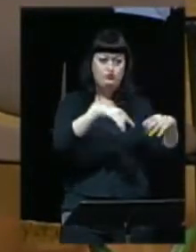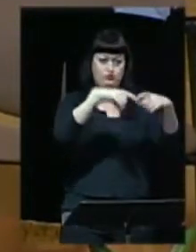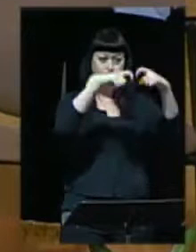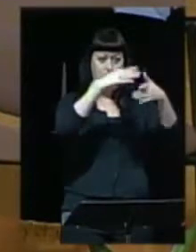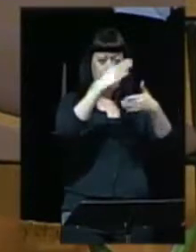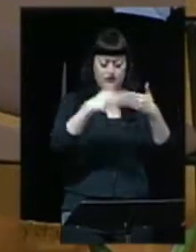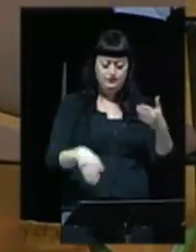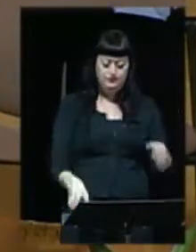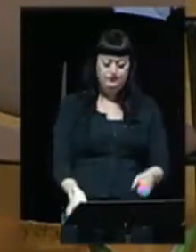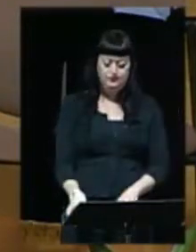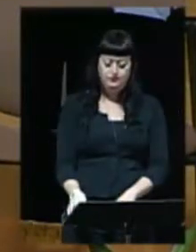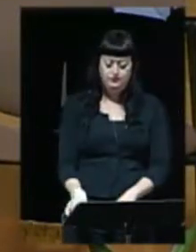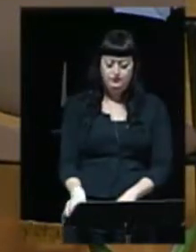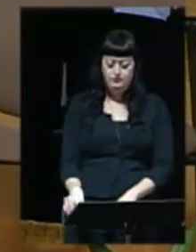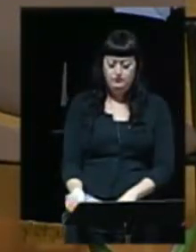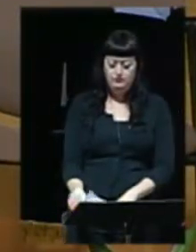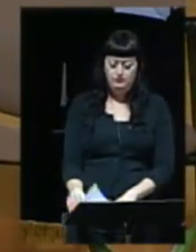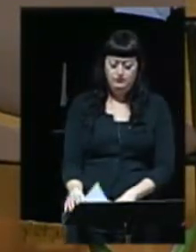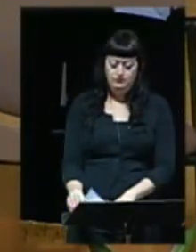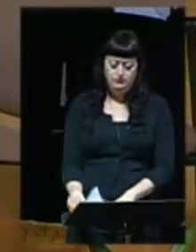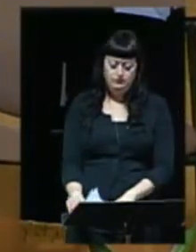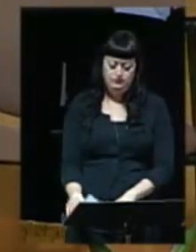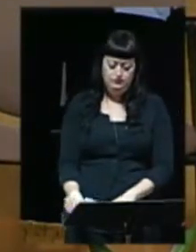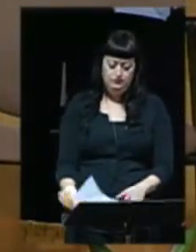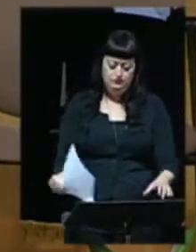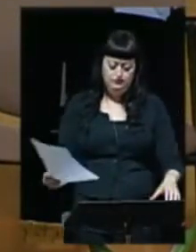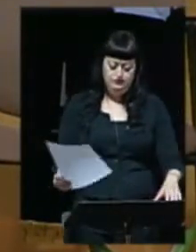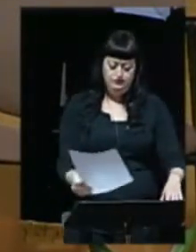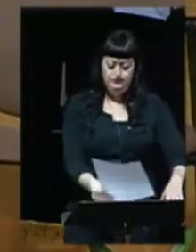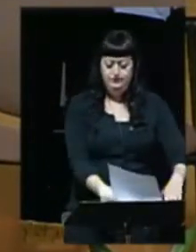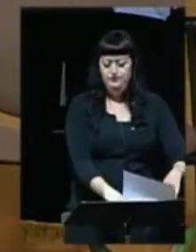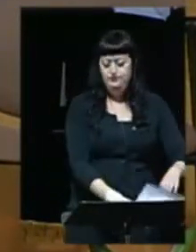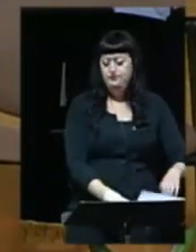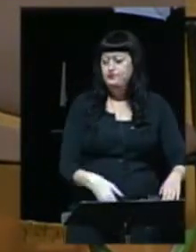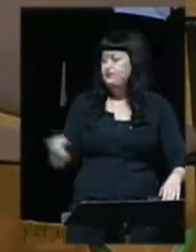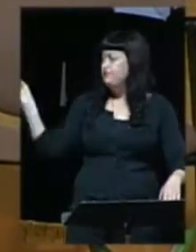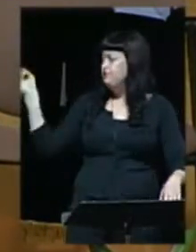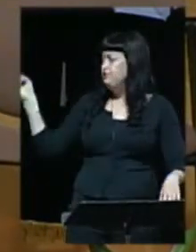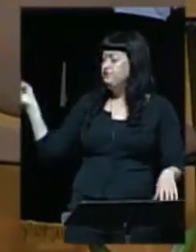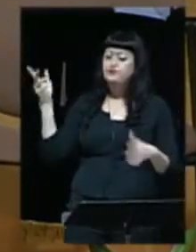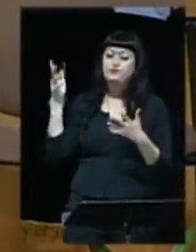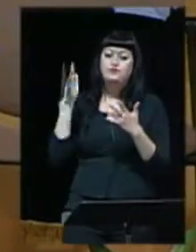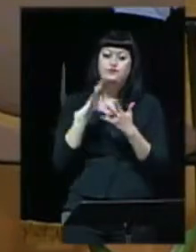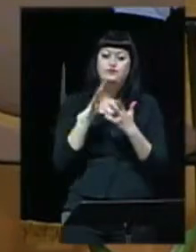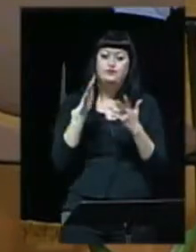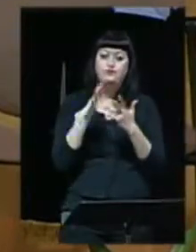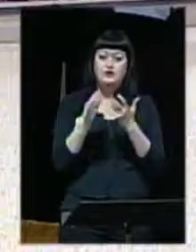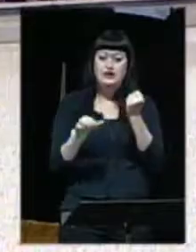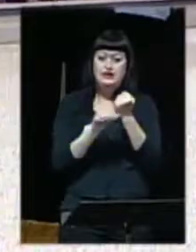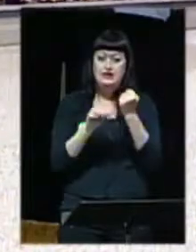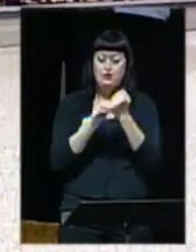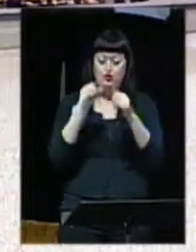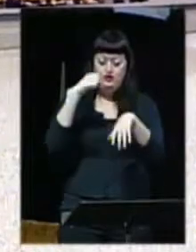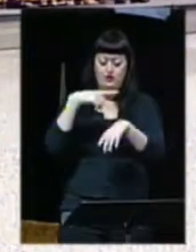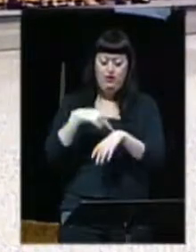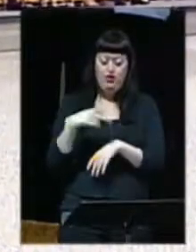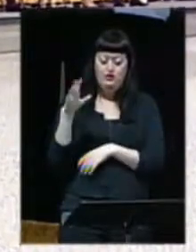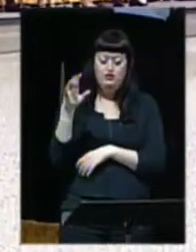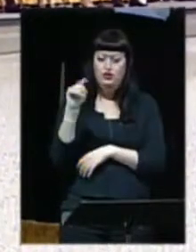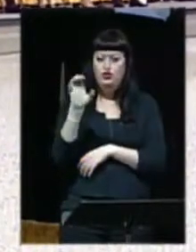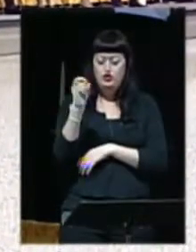end. To my right is Assistant Principal Travis Christensen, Senior Speaker Sarah Tarvested,